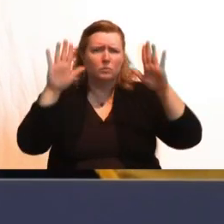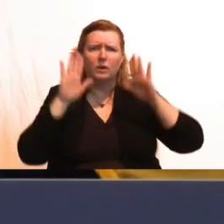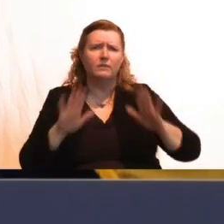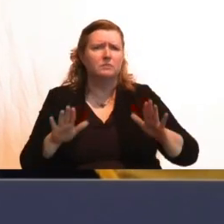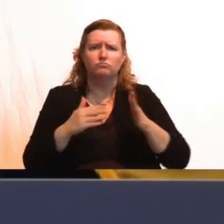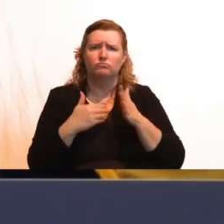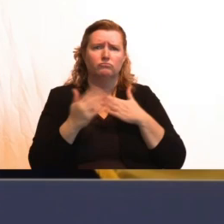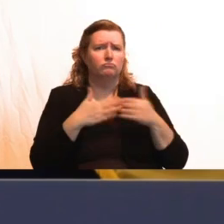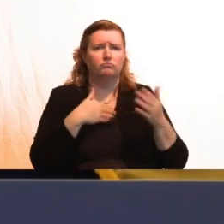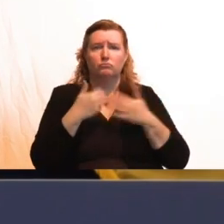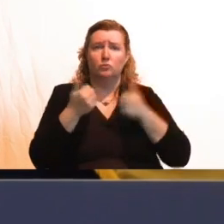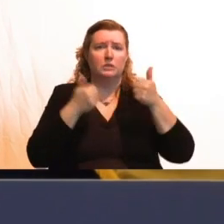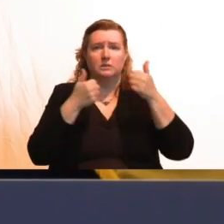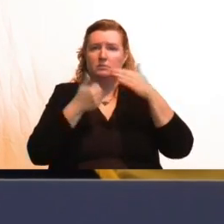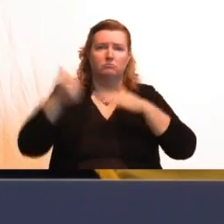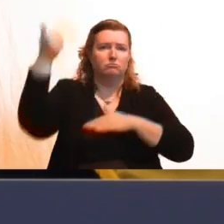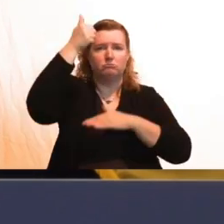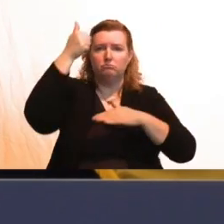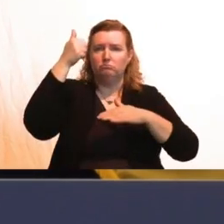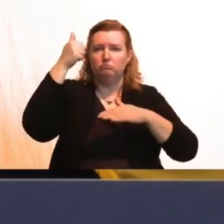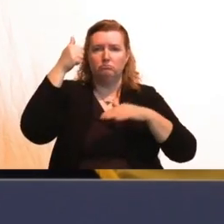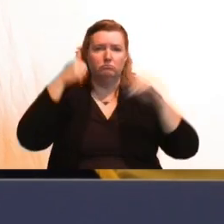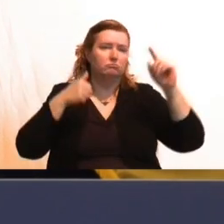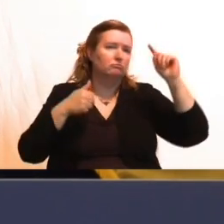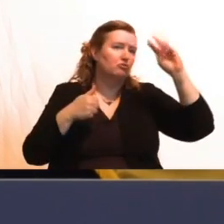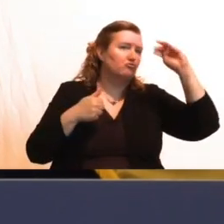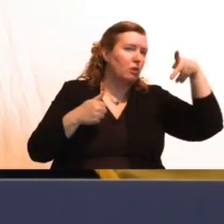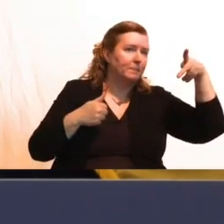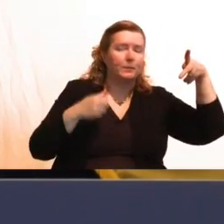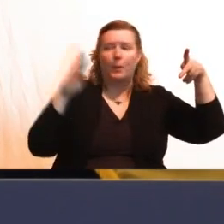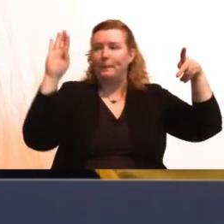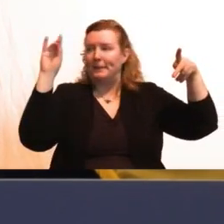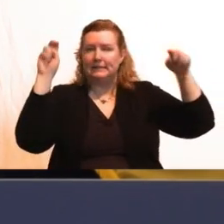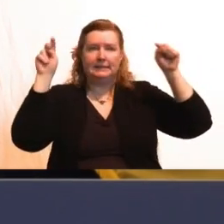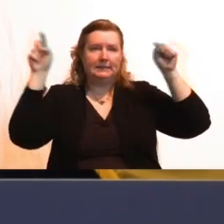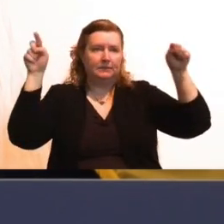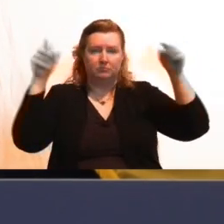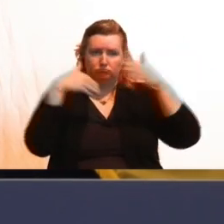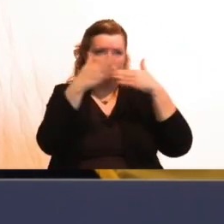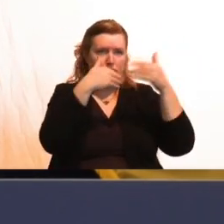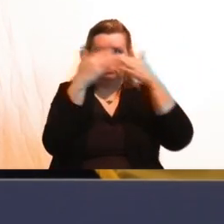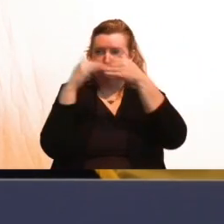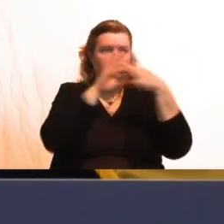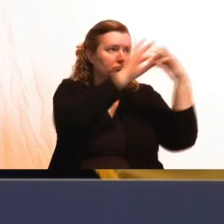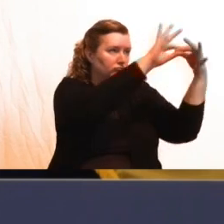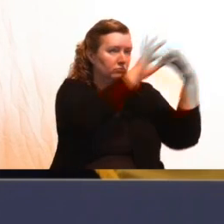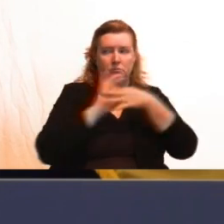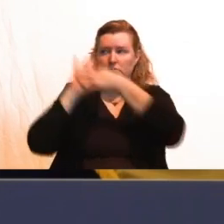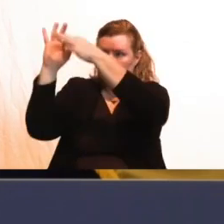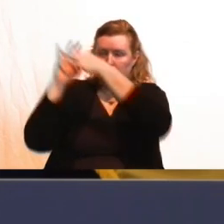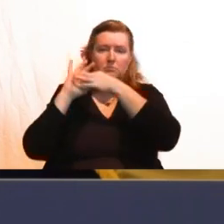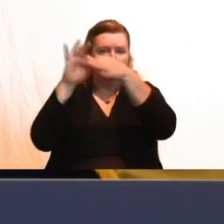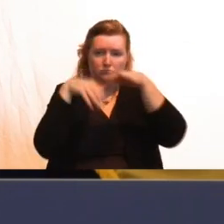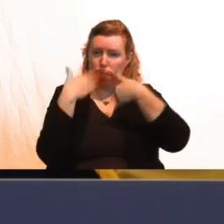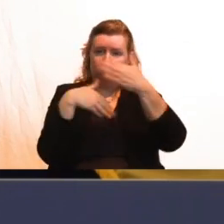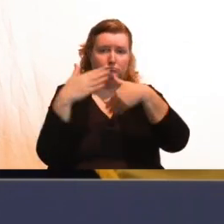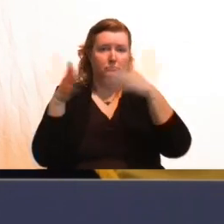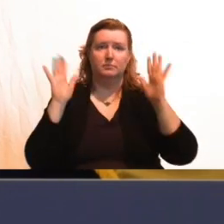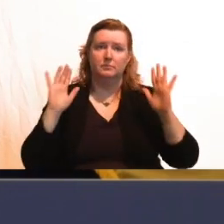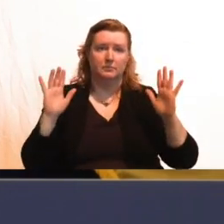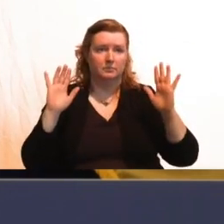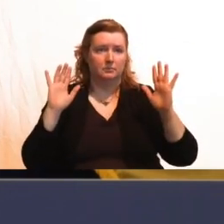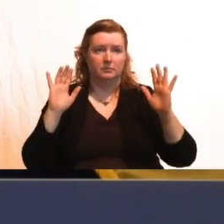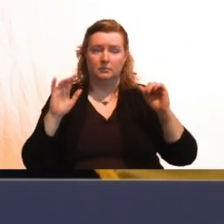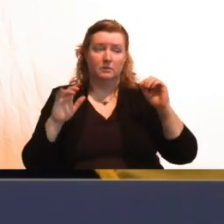left politics at the door and did the right thing in so many ways. So thank you, Pat, personally, to you and your